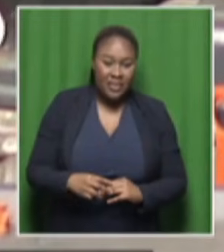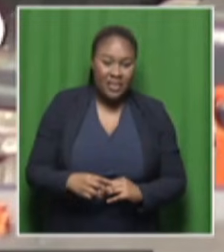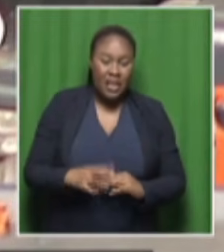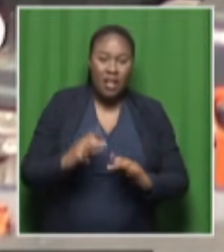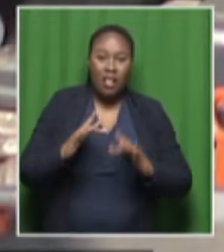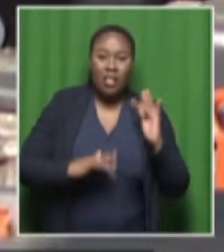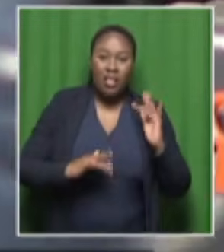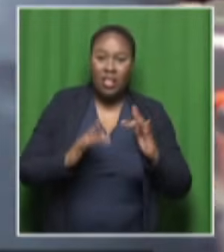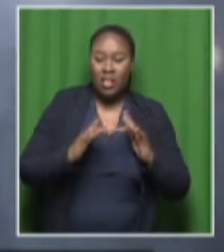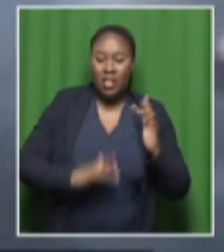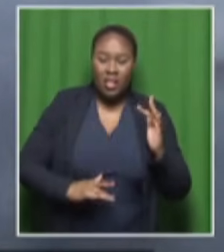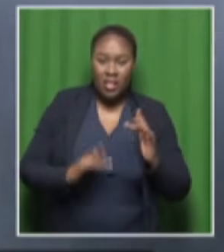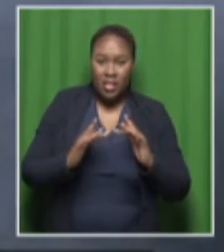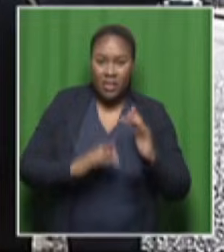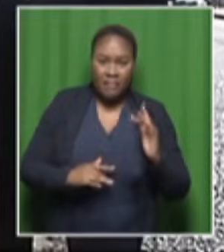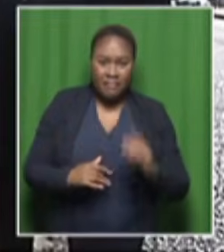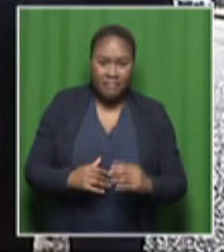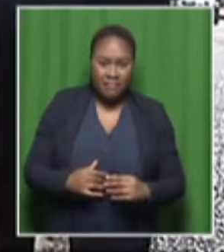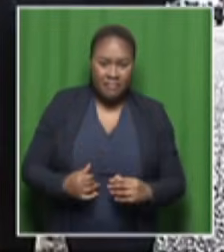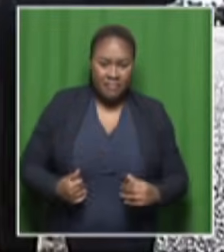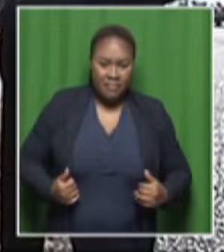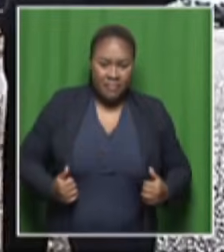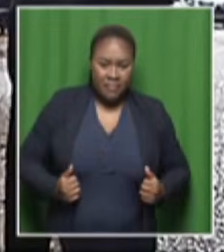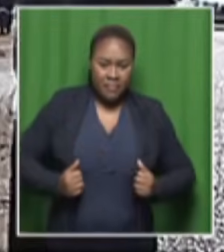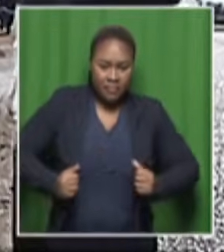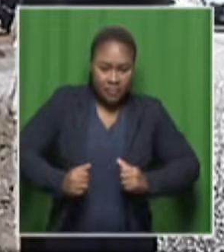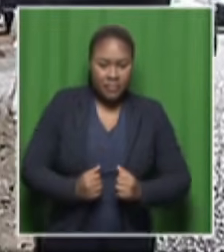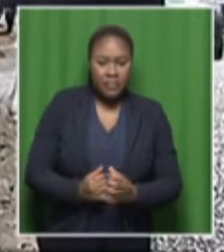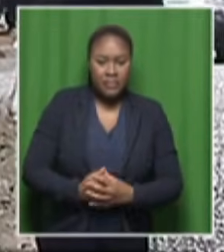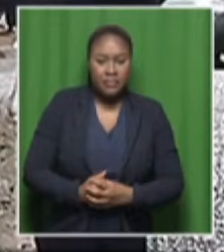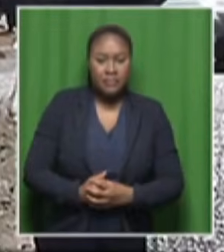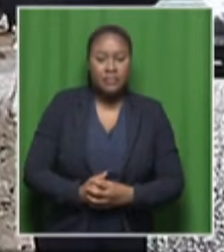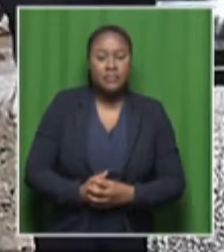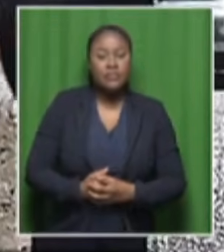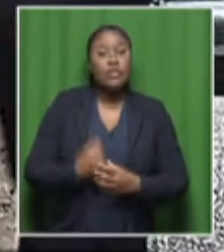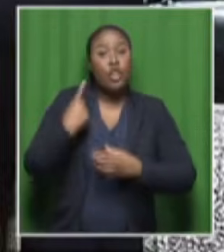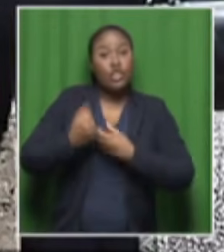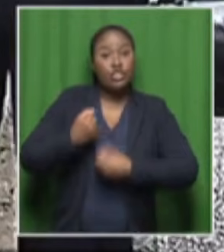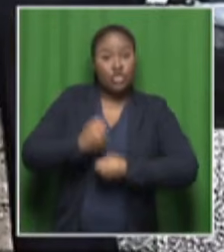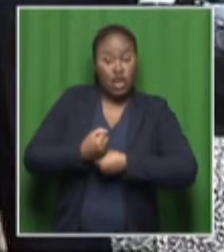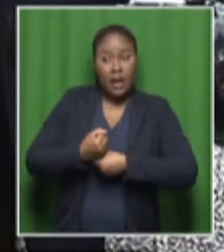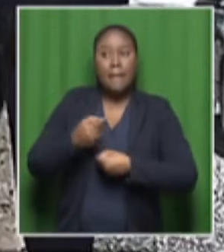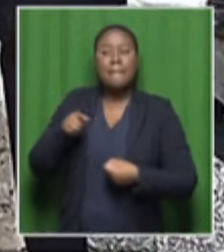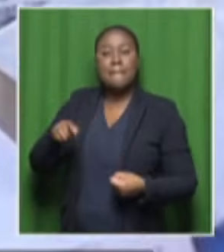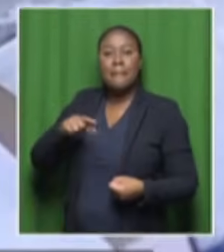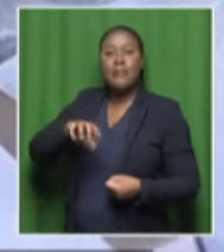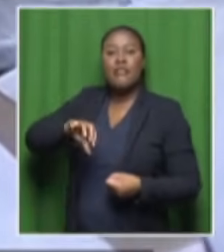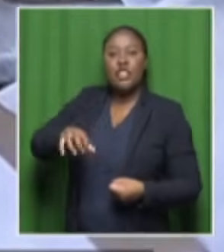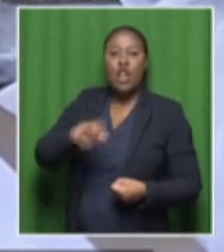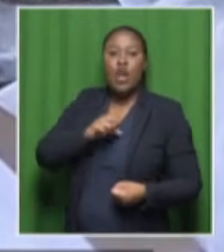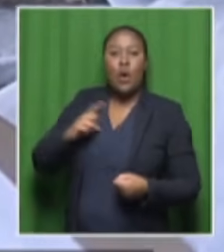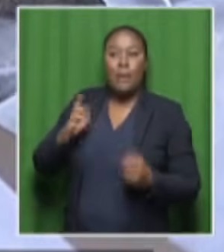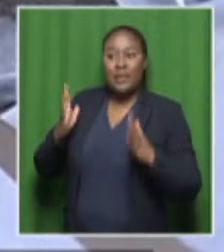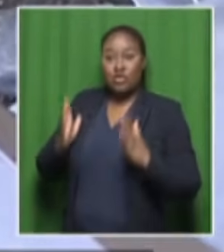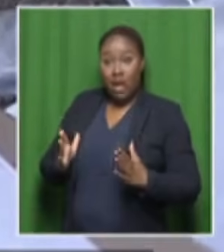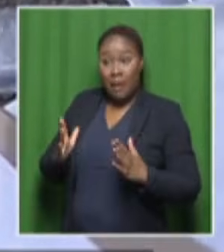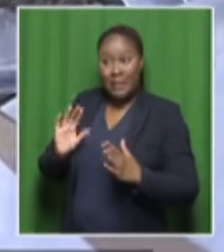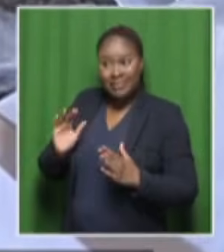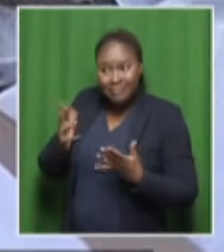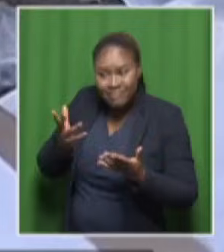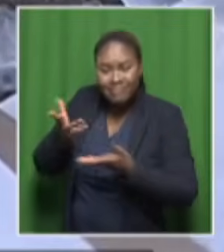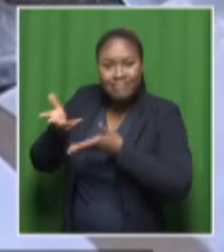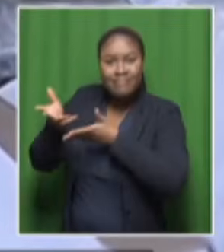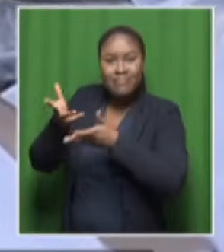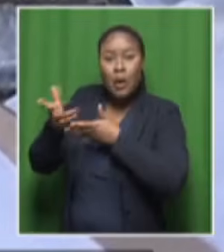day, and when parts of this lapsed, I again directly engaged the provincial commissioner because we have oversight and we must